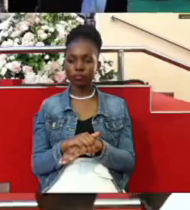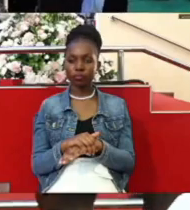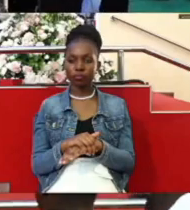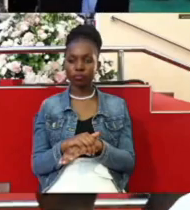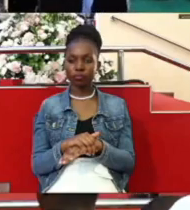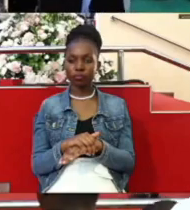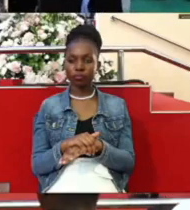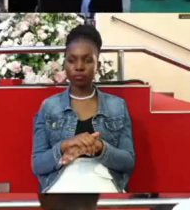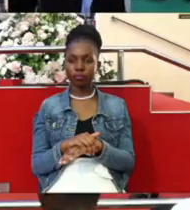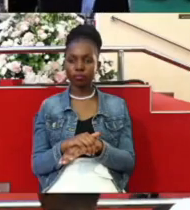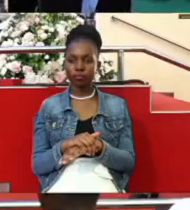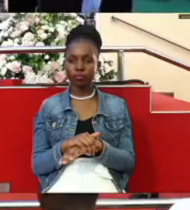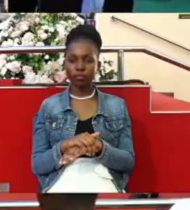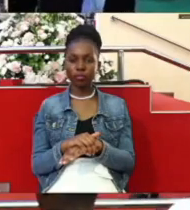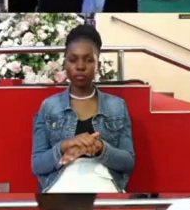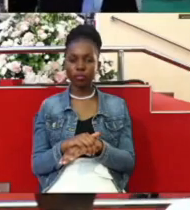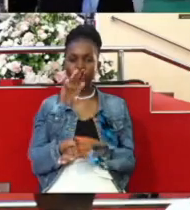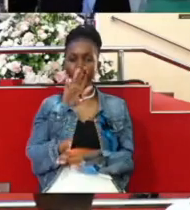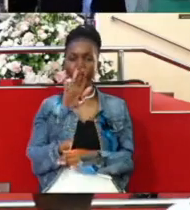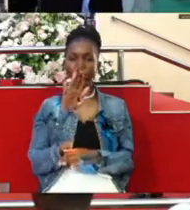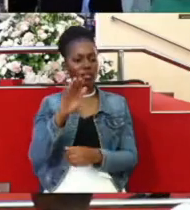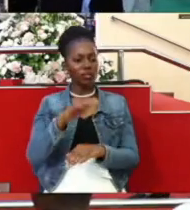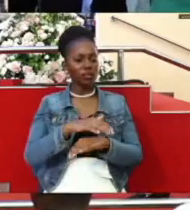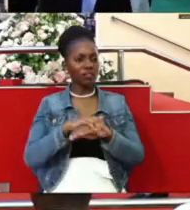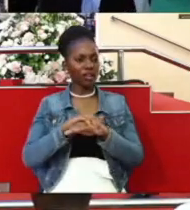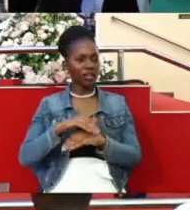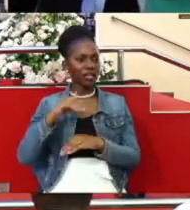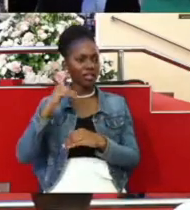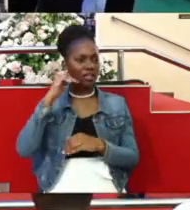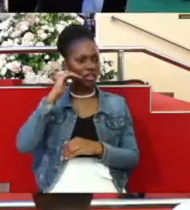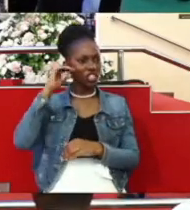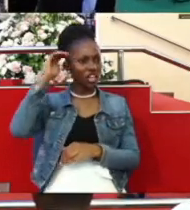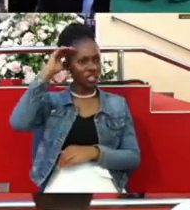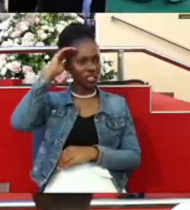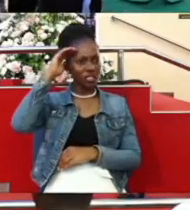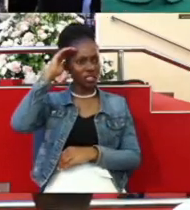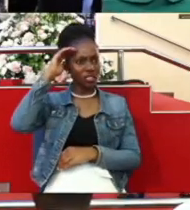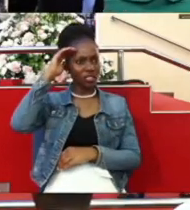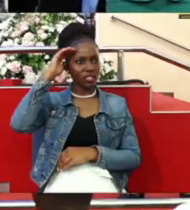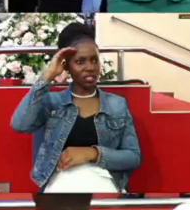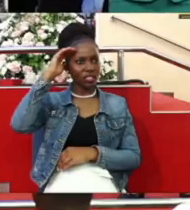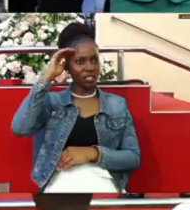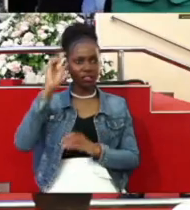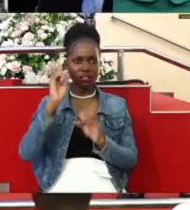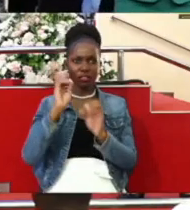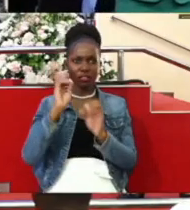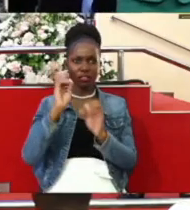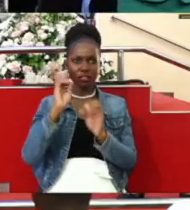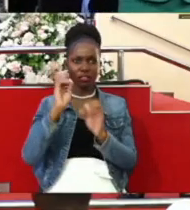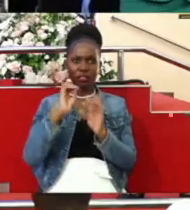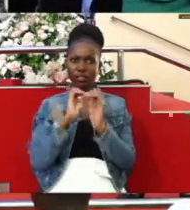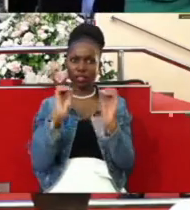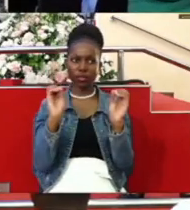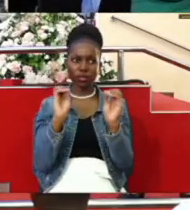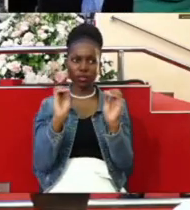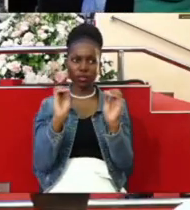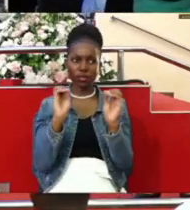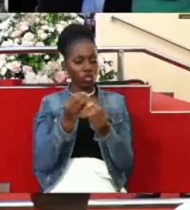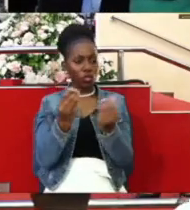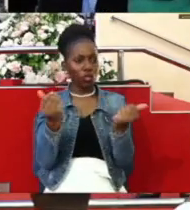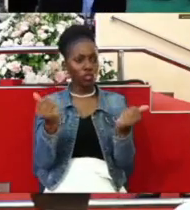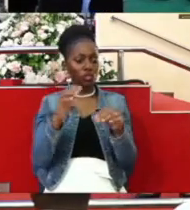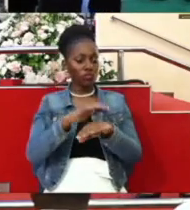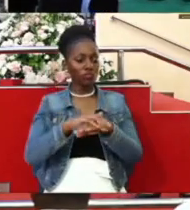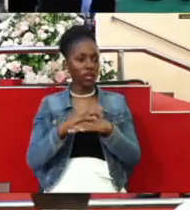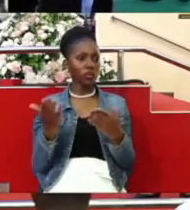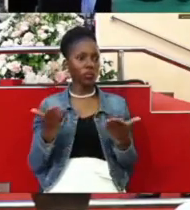judges. Suluhu yako haitapatikana kwenye wale pale mahakamani. But your solution will be found in Christ Jesus. Lakini